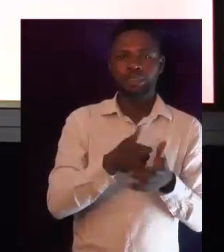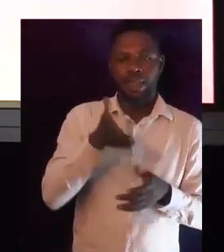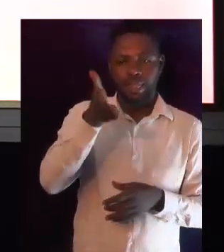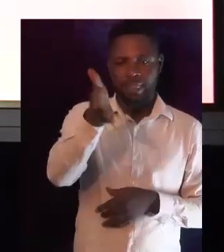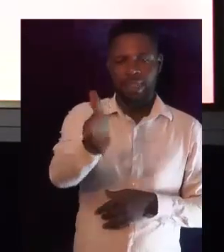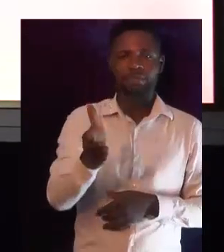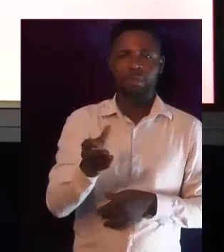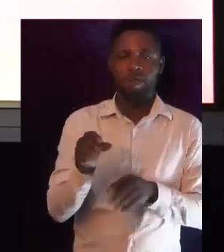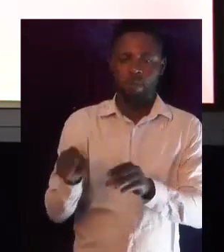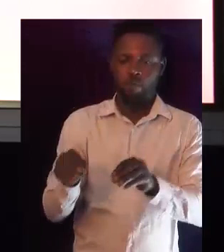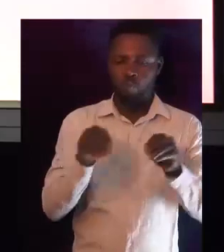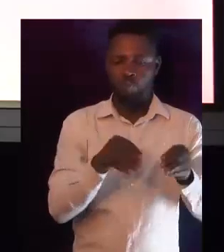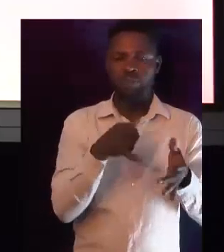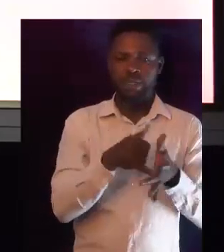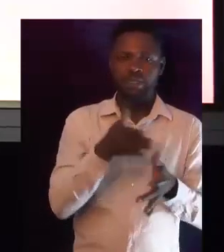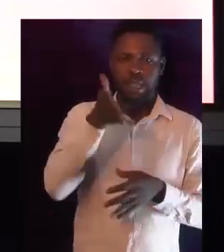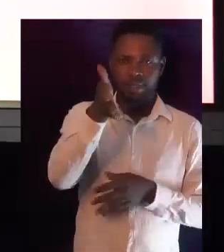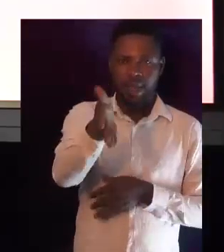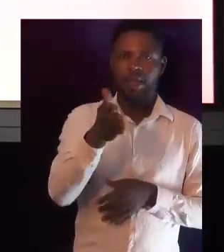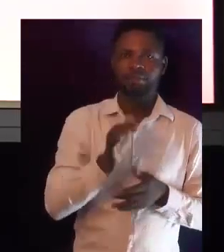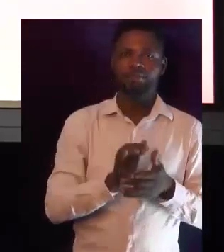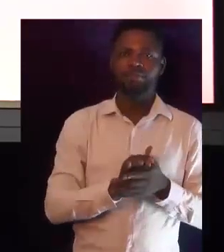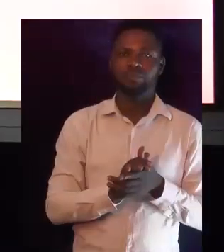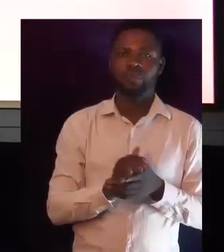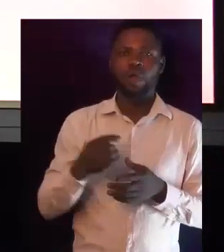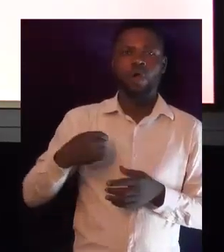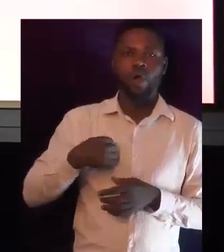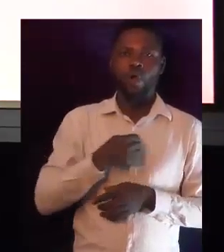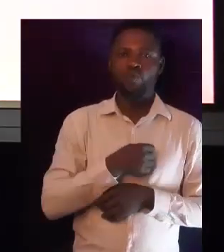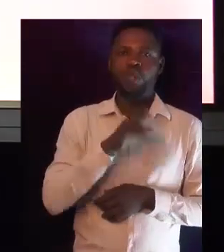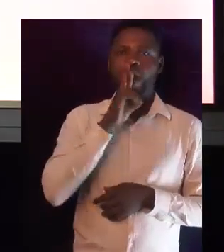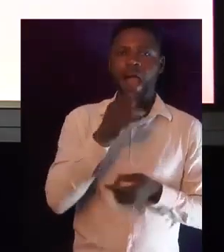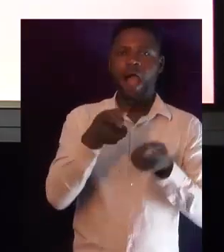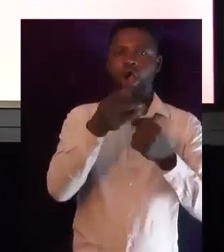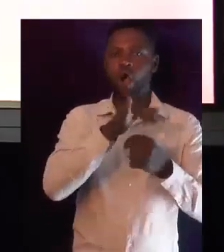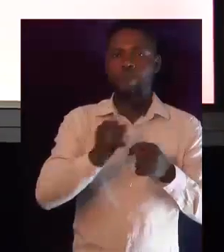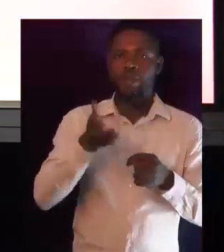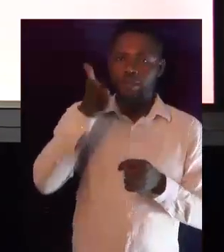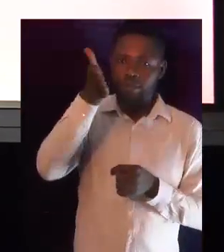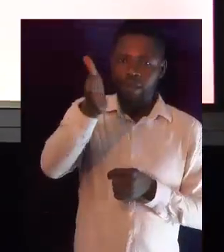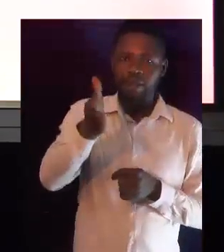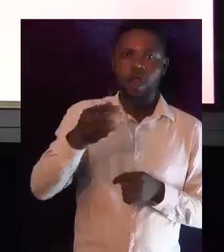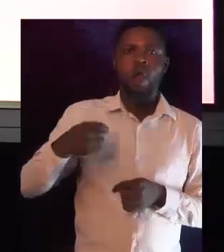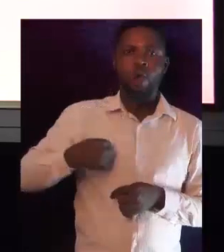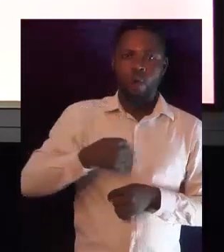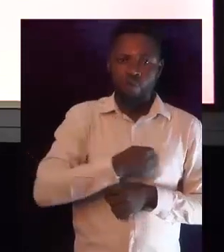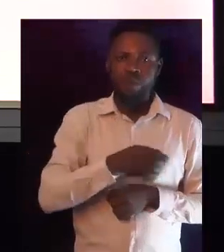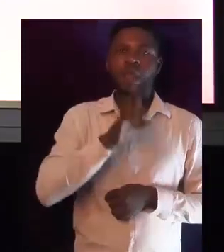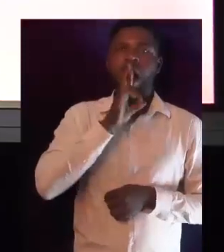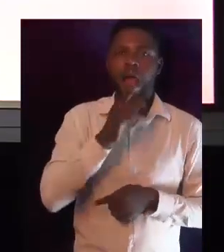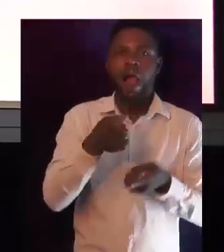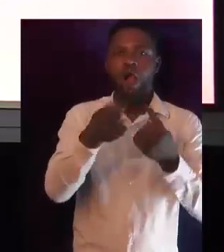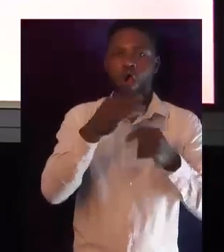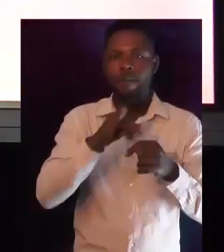there. Put it there. We are coming there. We